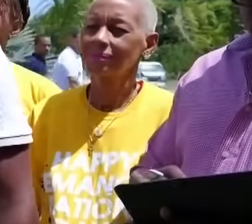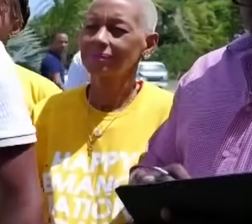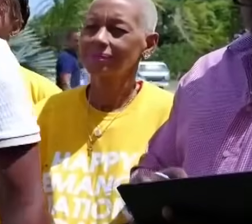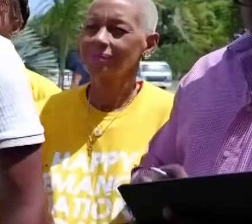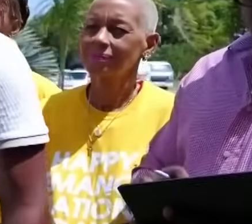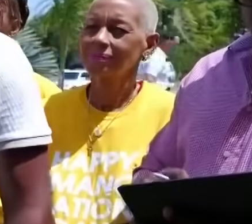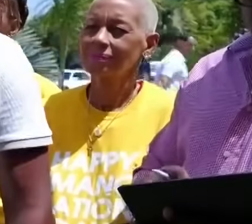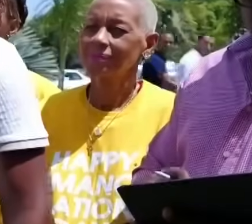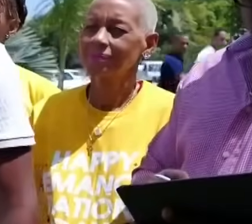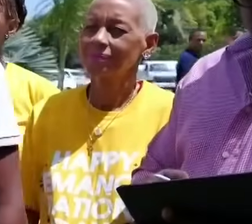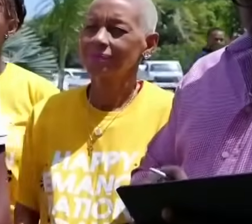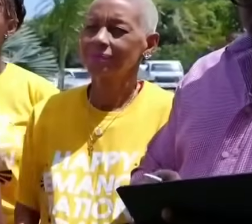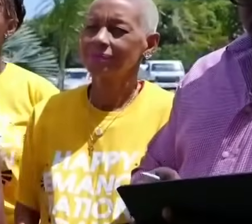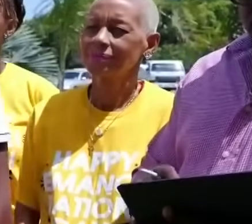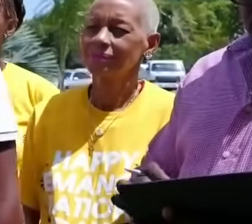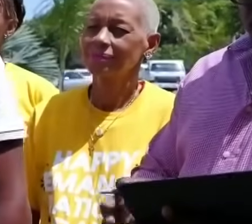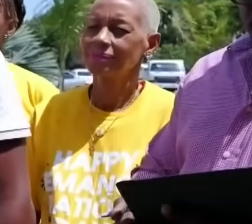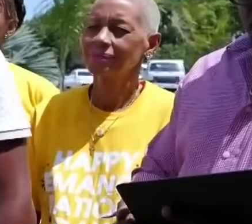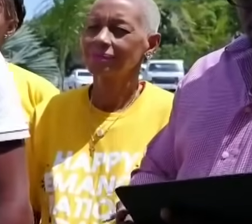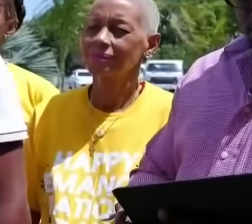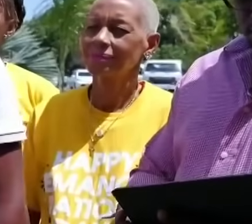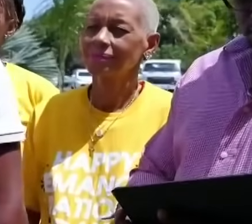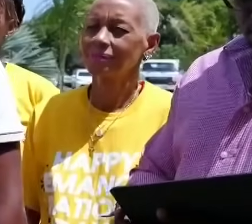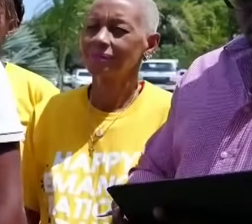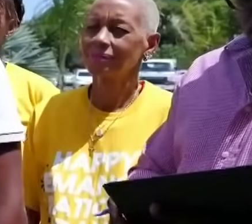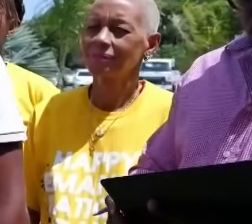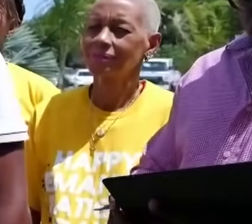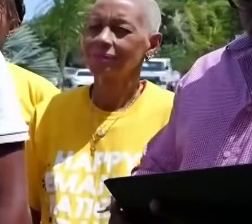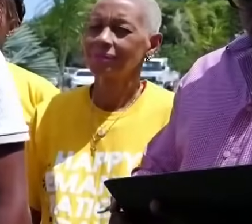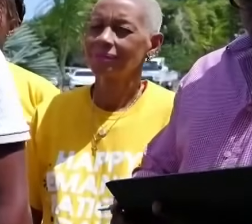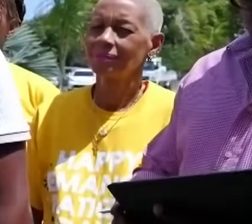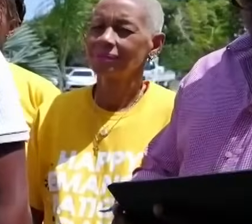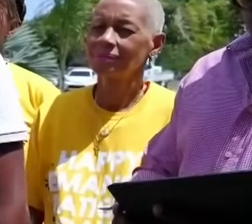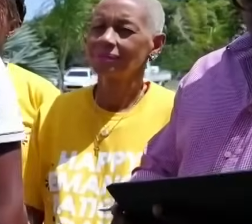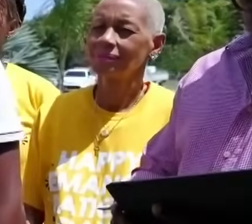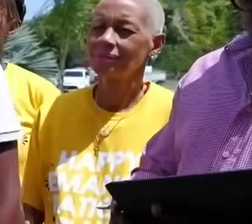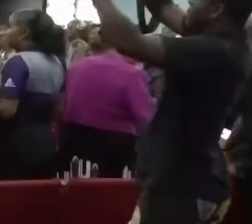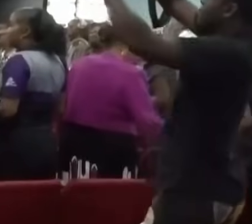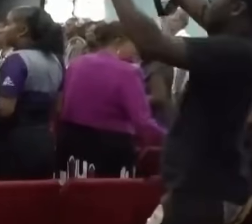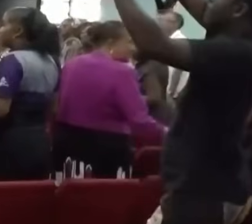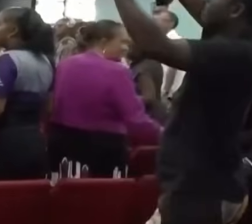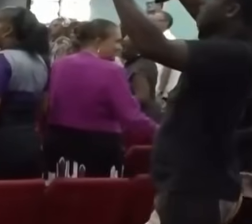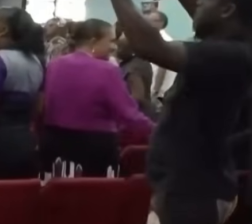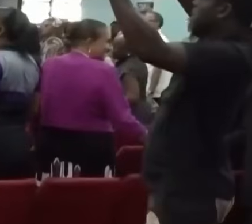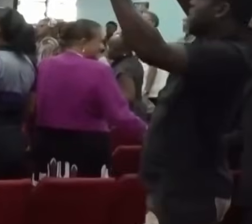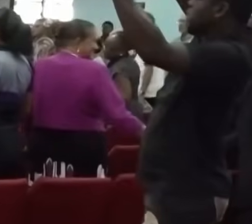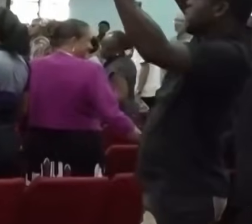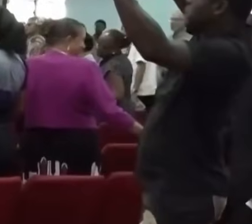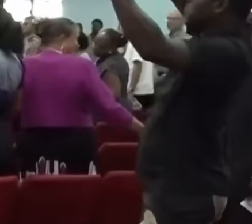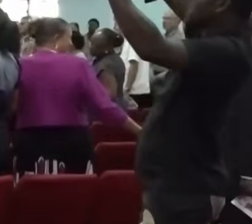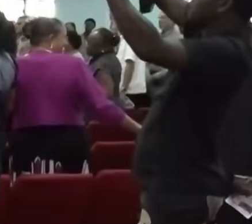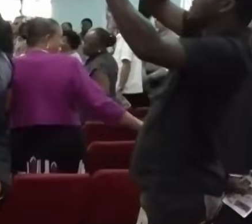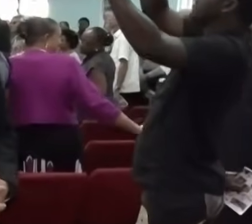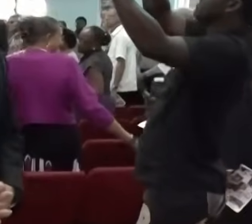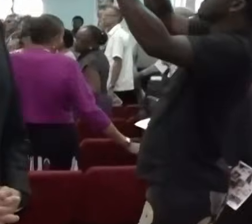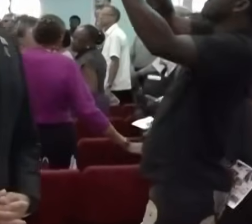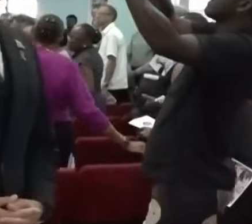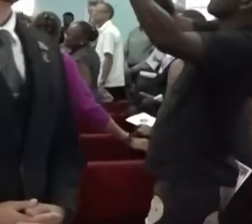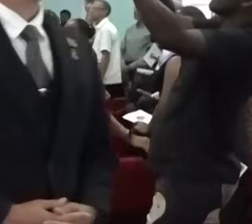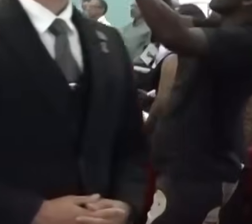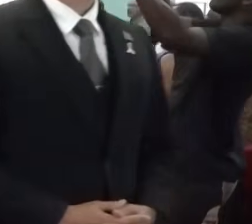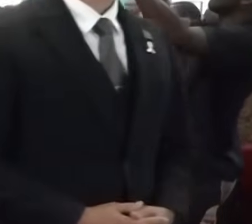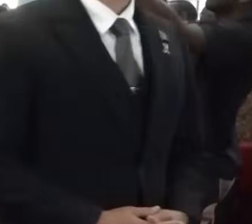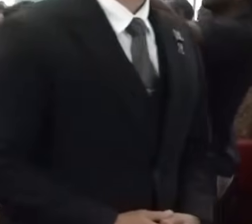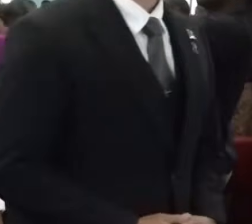Day celebration to culminate with a cultural explosion. Veteran regional journalist Ricky Singh is laid to